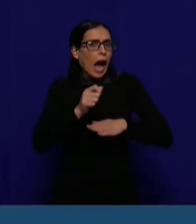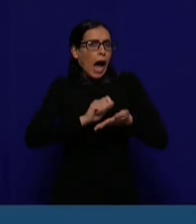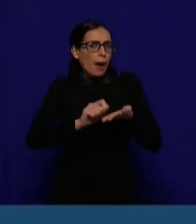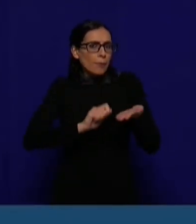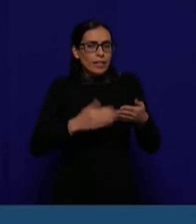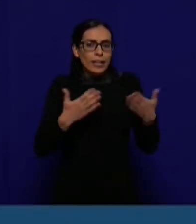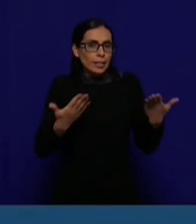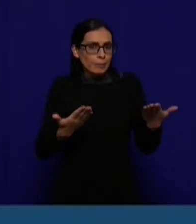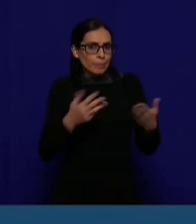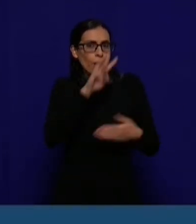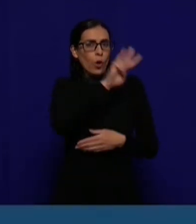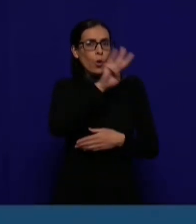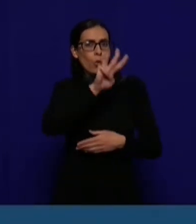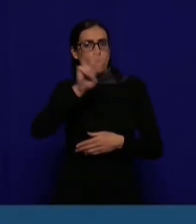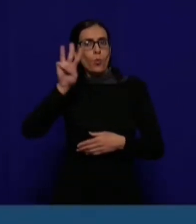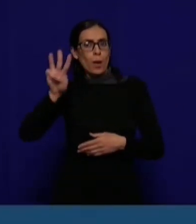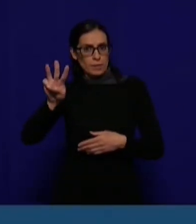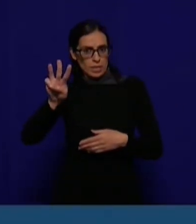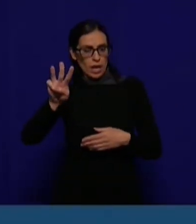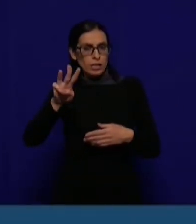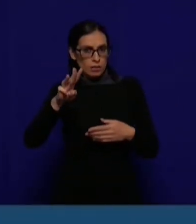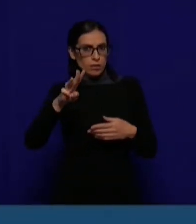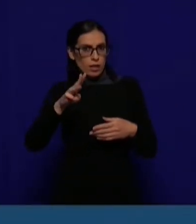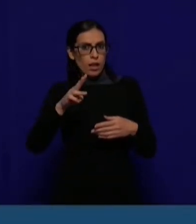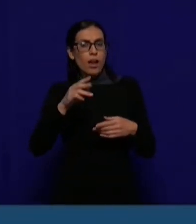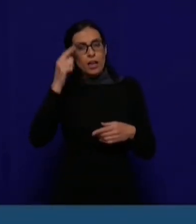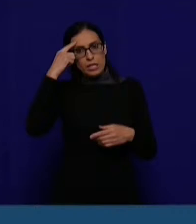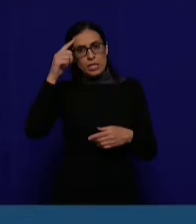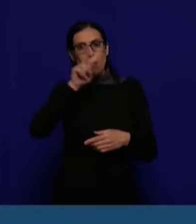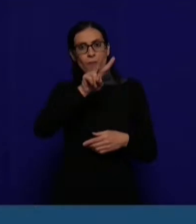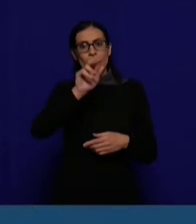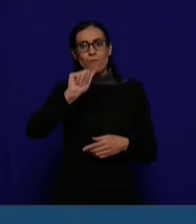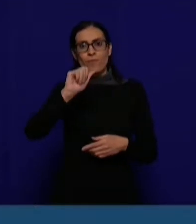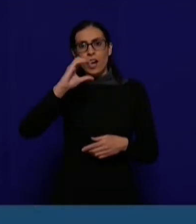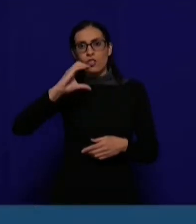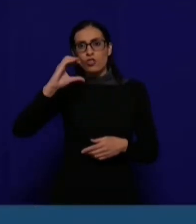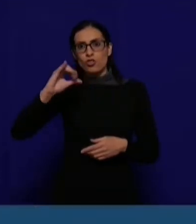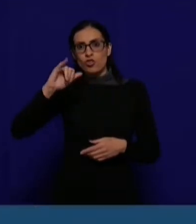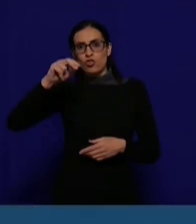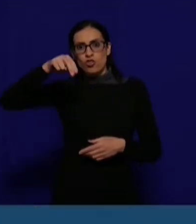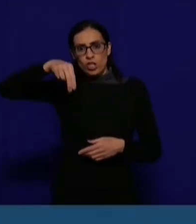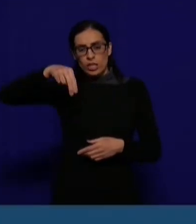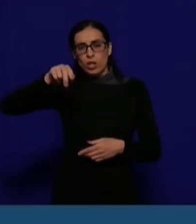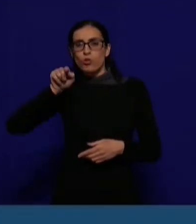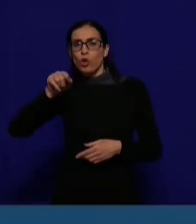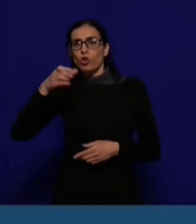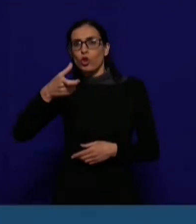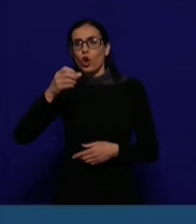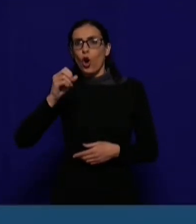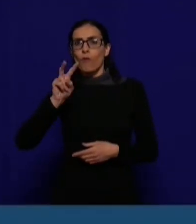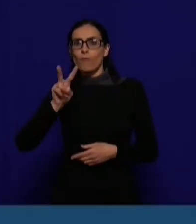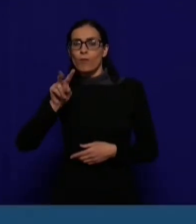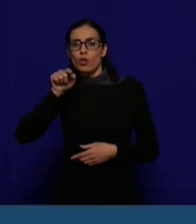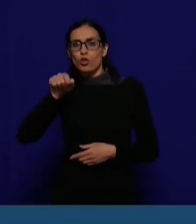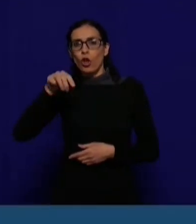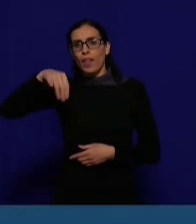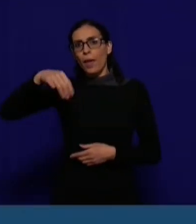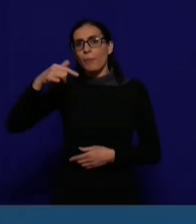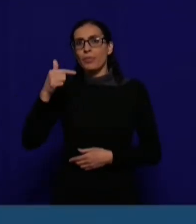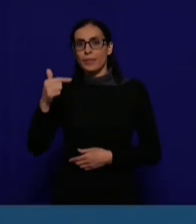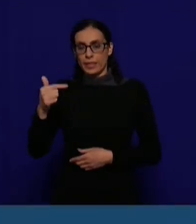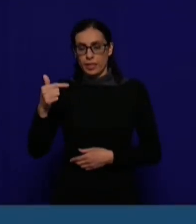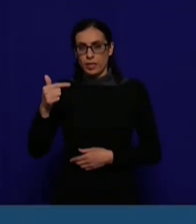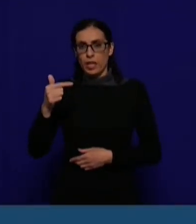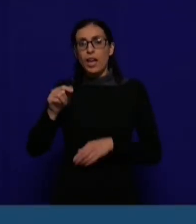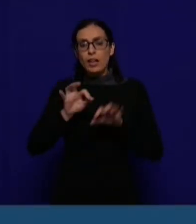fil-website fejn qegħdin jidħlu l-applikazzjonijiet vaccin.gov.mt fejn hemmhekk inti ħaddaħħal id-dettalji tiegħek u bekk